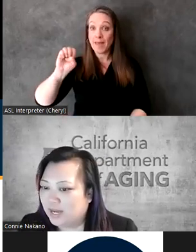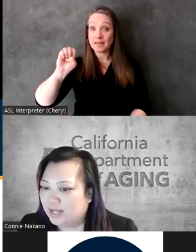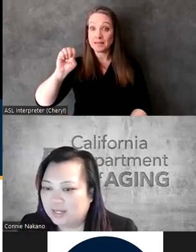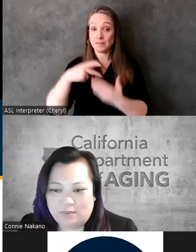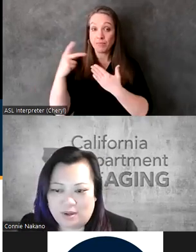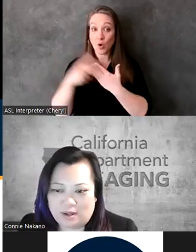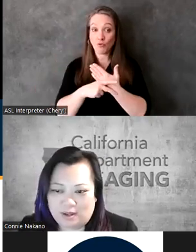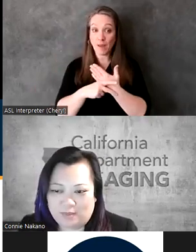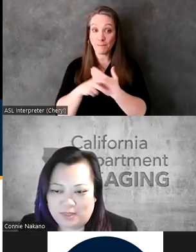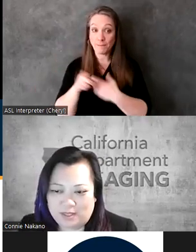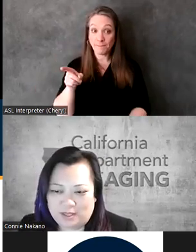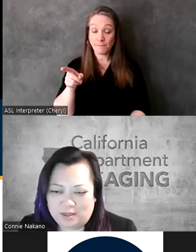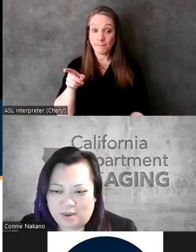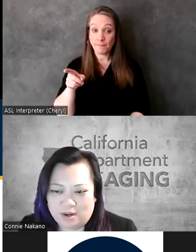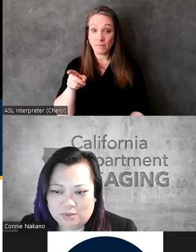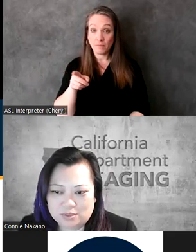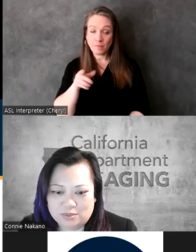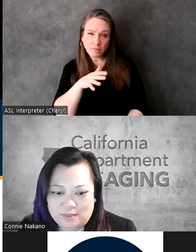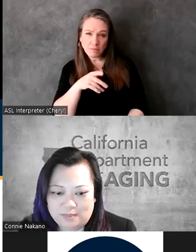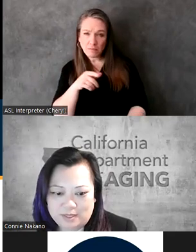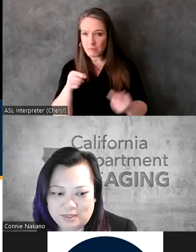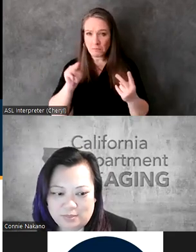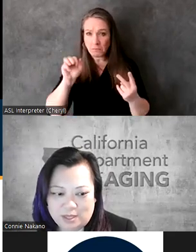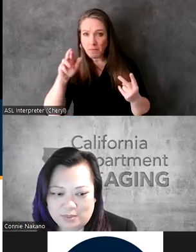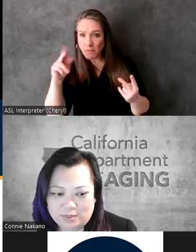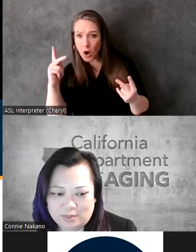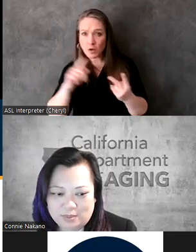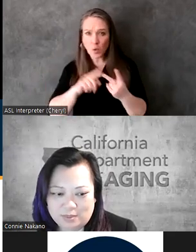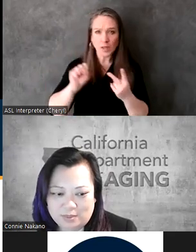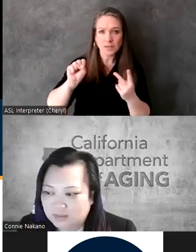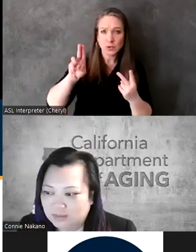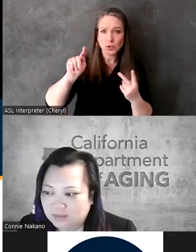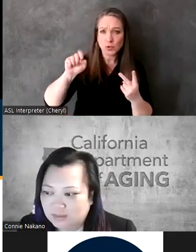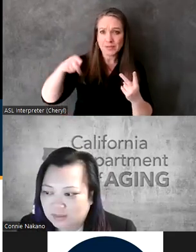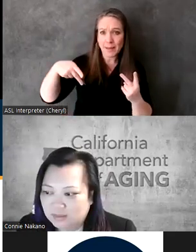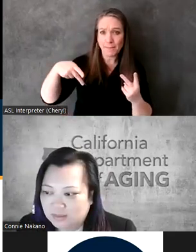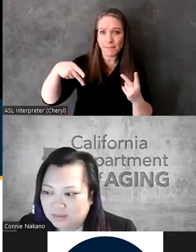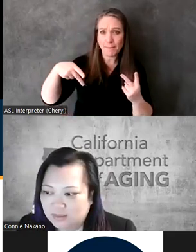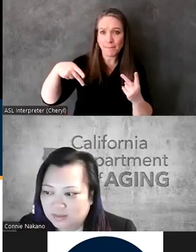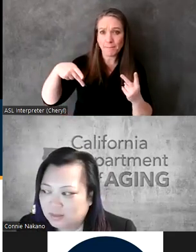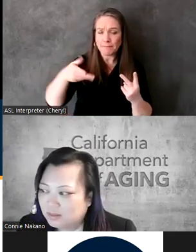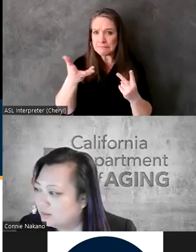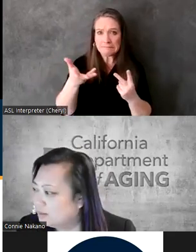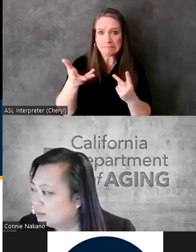Would that be Mark or Stutep that would be able to answer that?